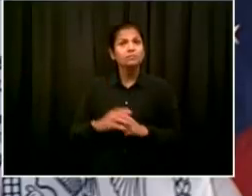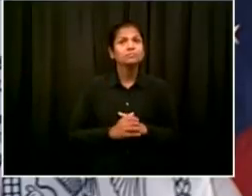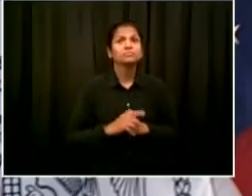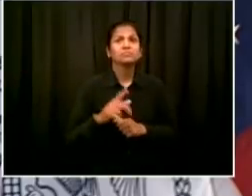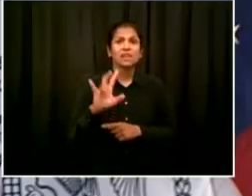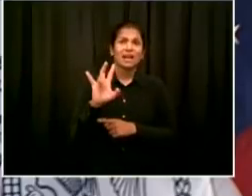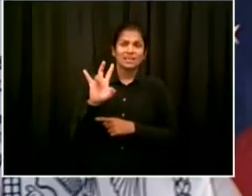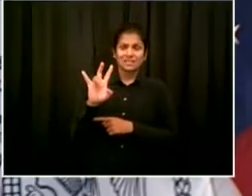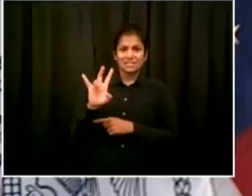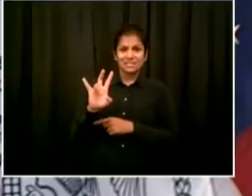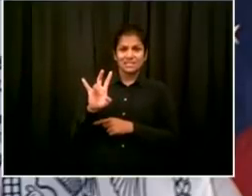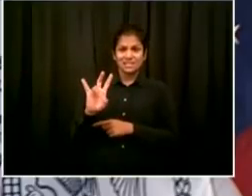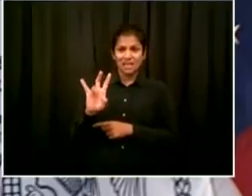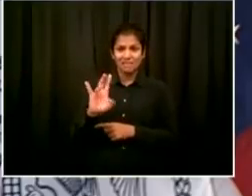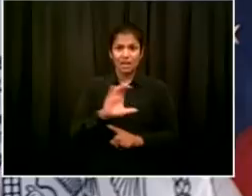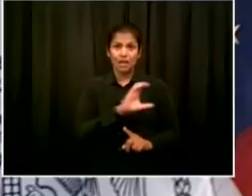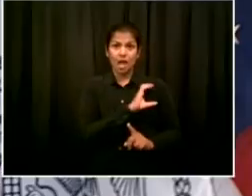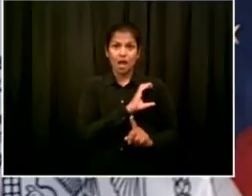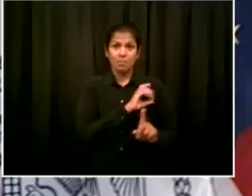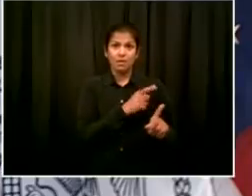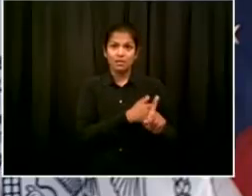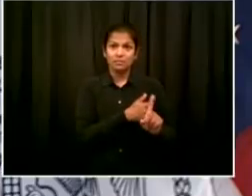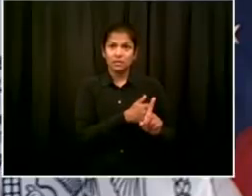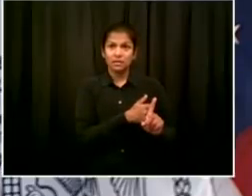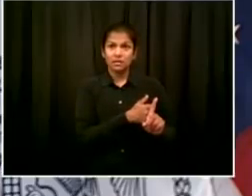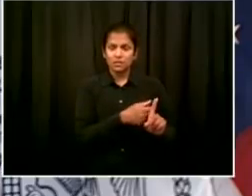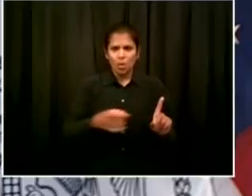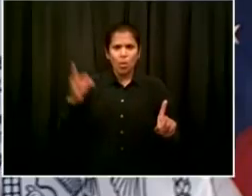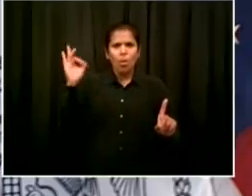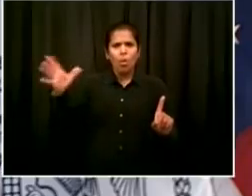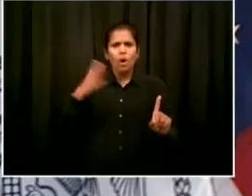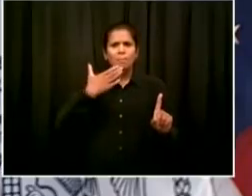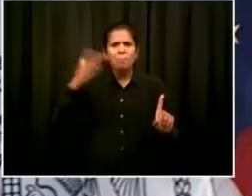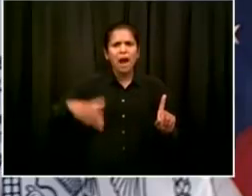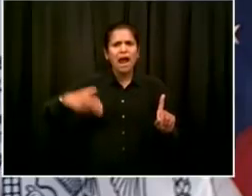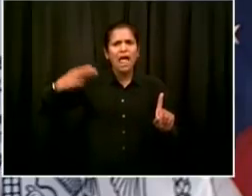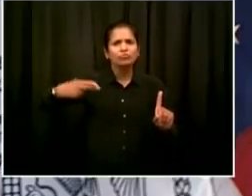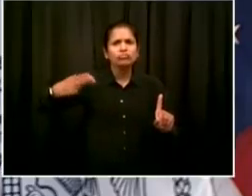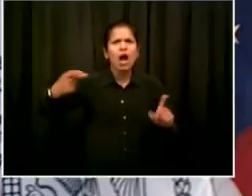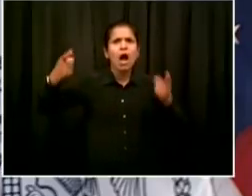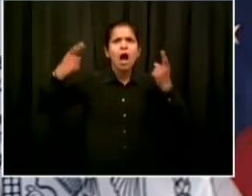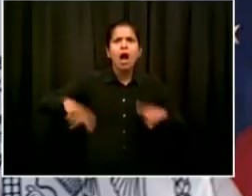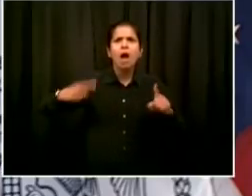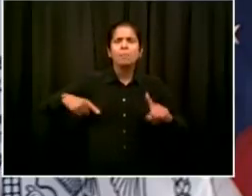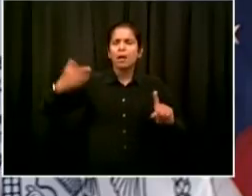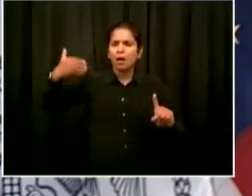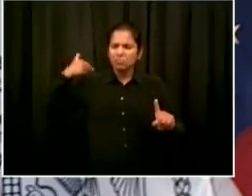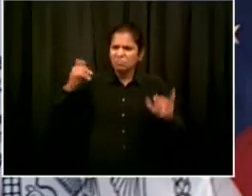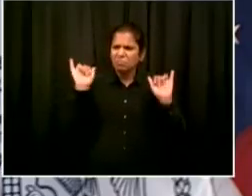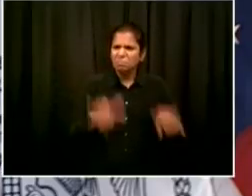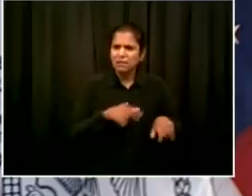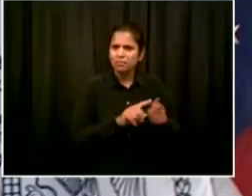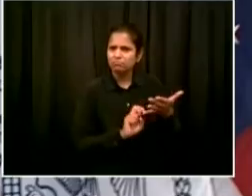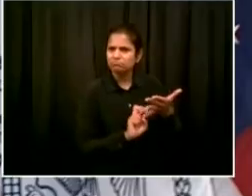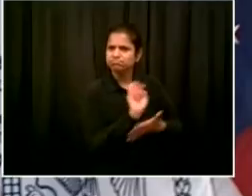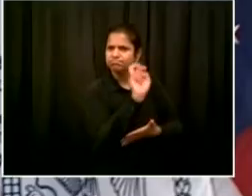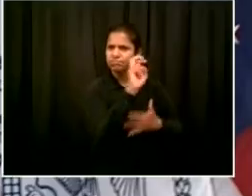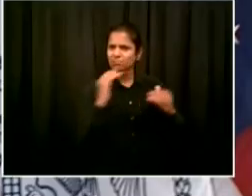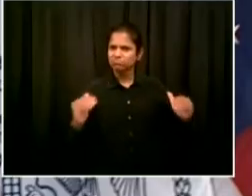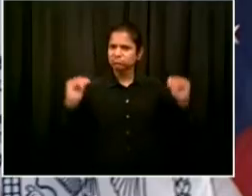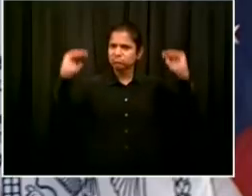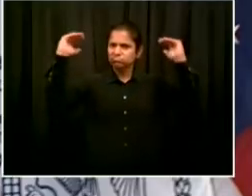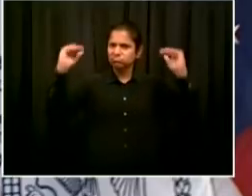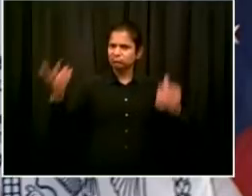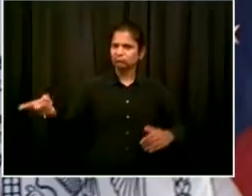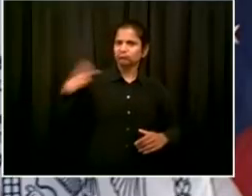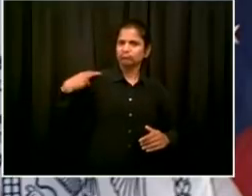reaction to seeing those numbers and seeing these cases, and what do you think it says? How do you feel